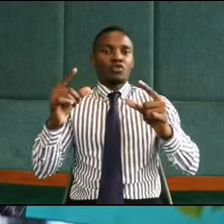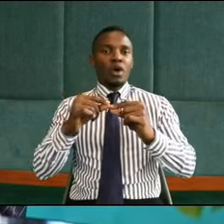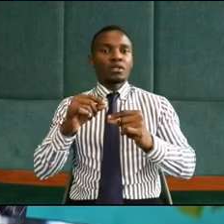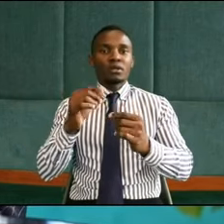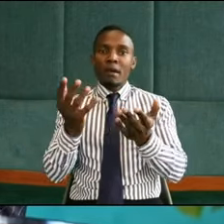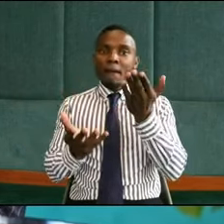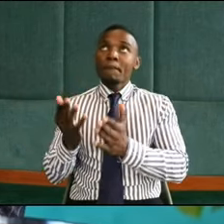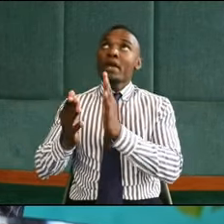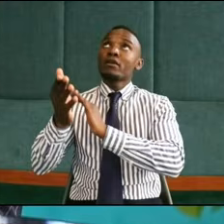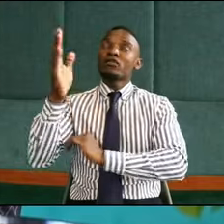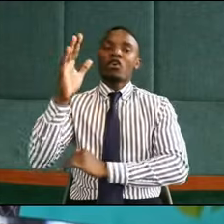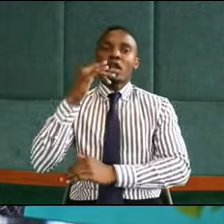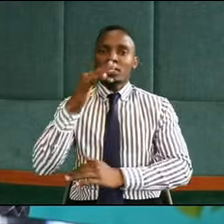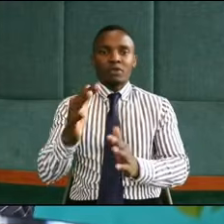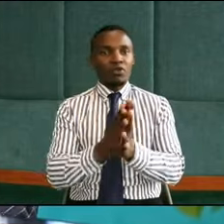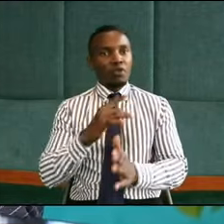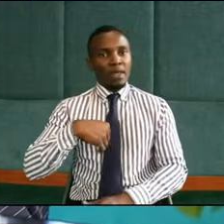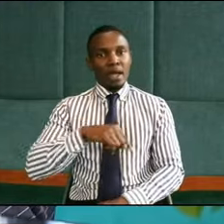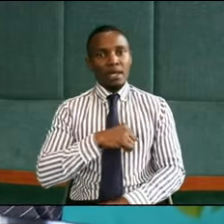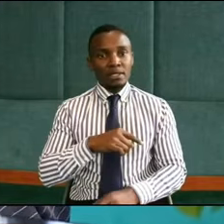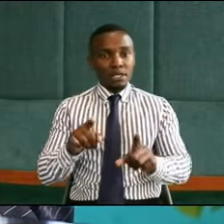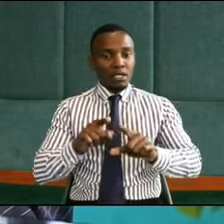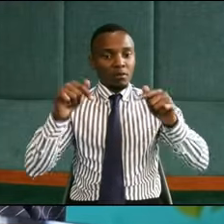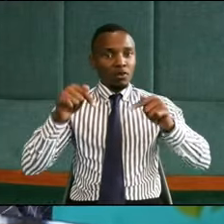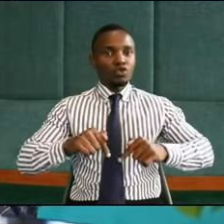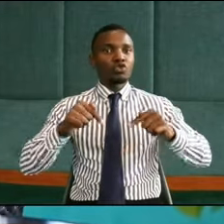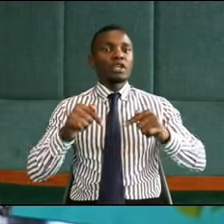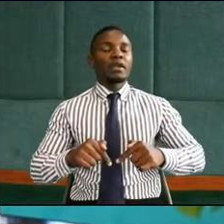hearts. Today, as it is mentioned,